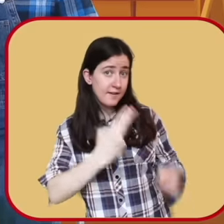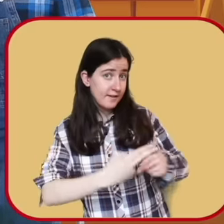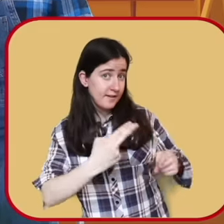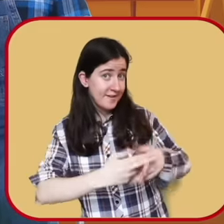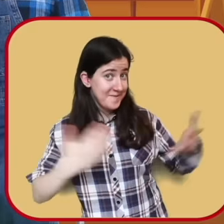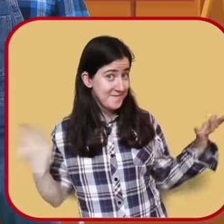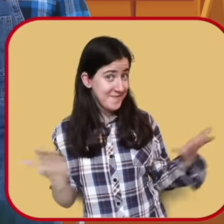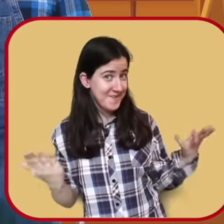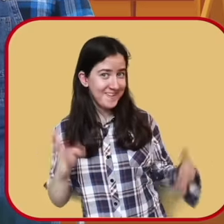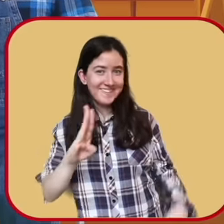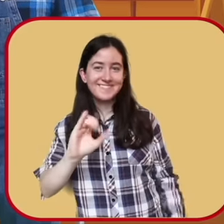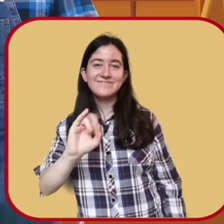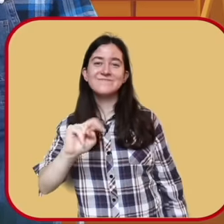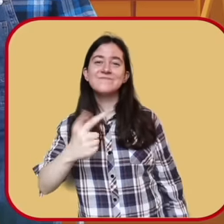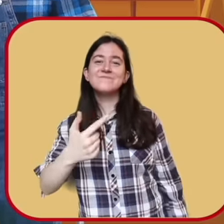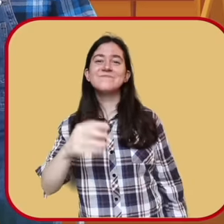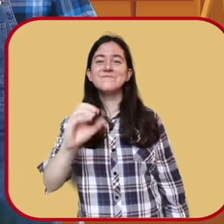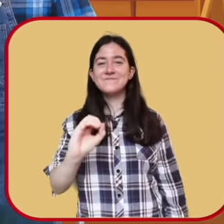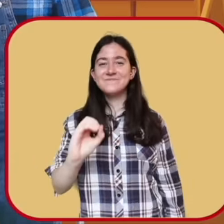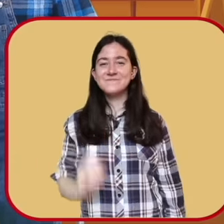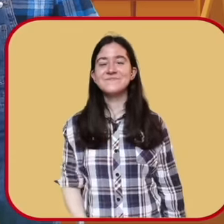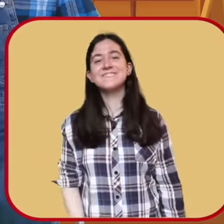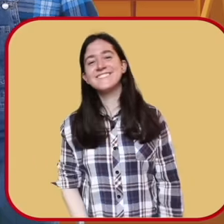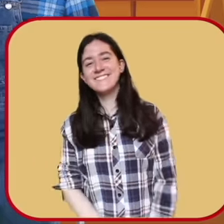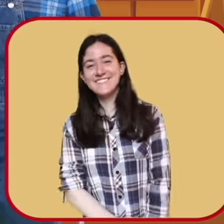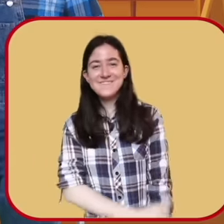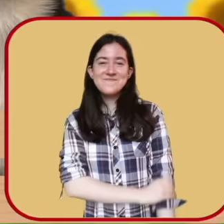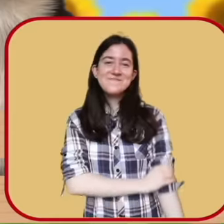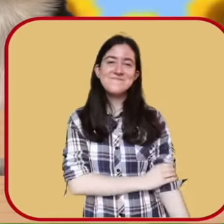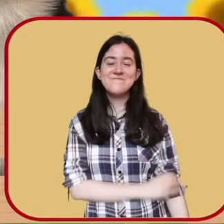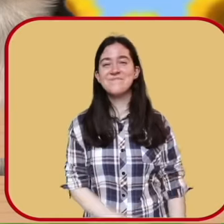I-N-G-O, and Bingo was his name.